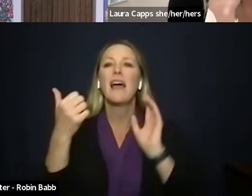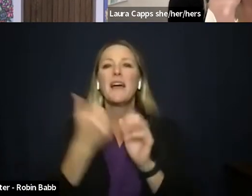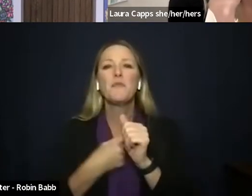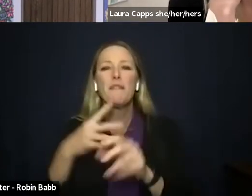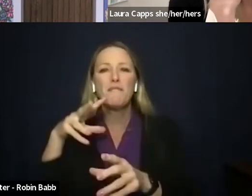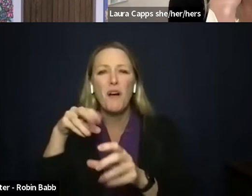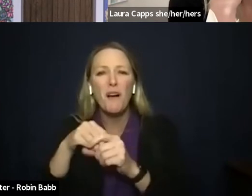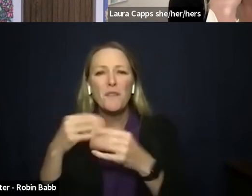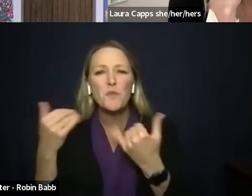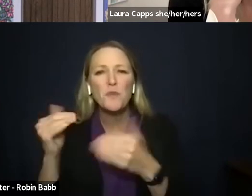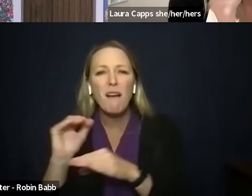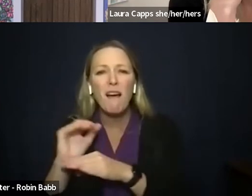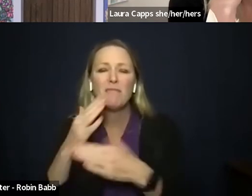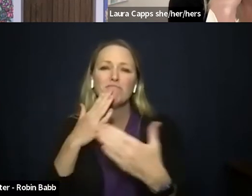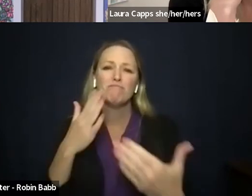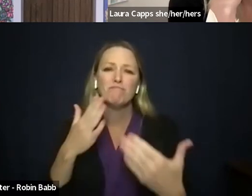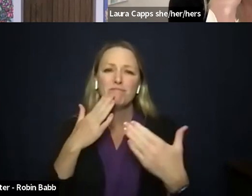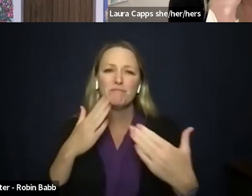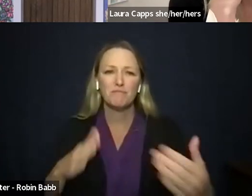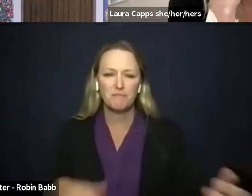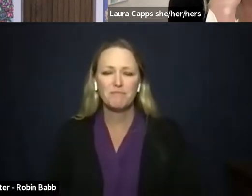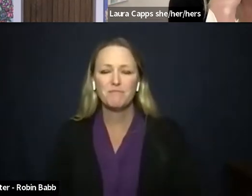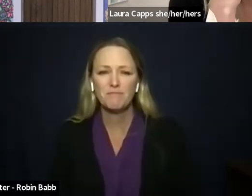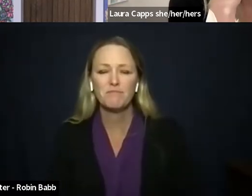this um